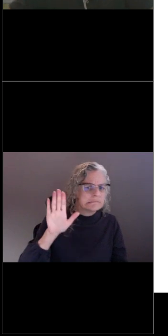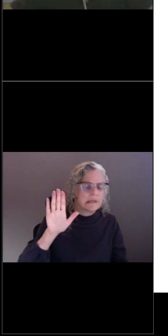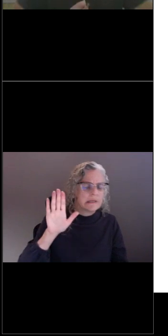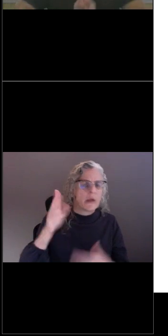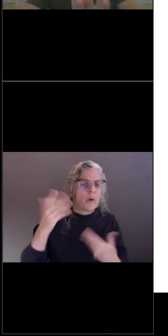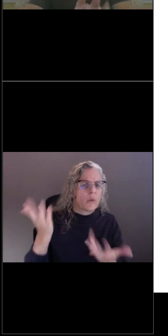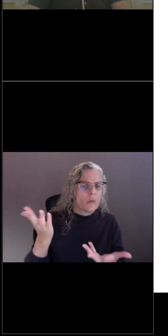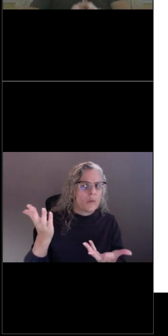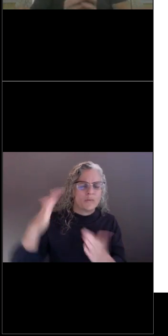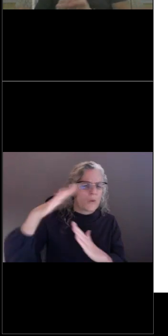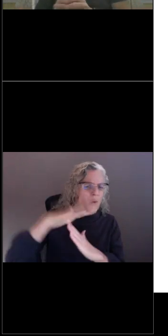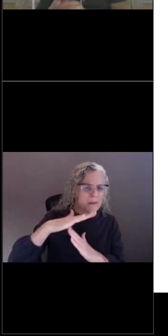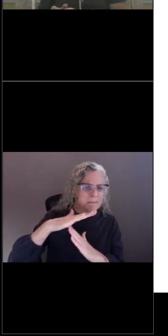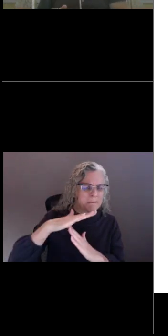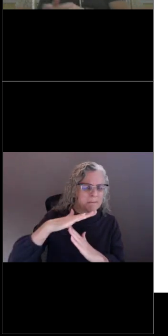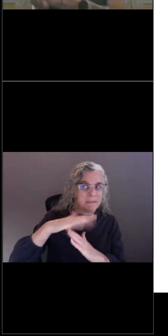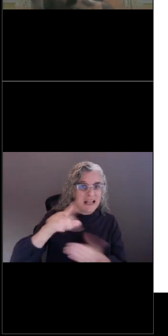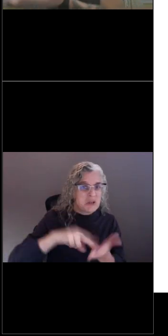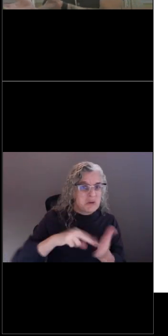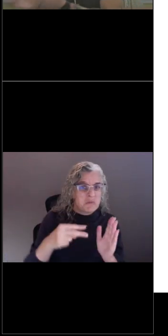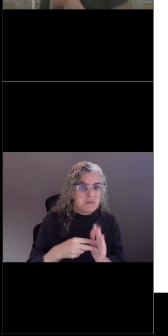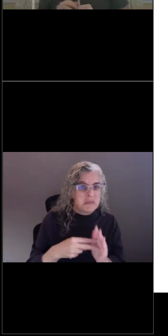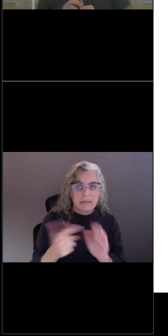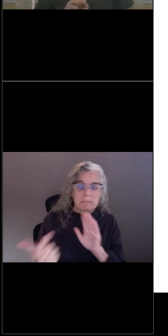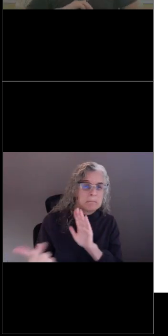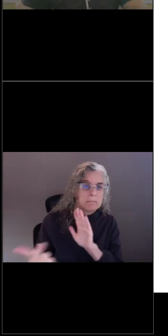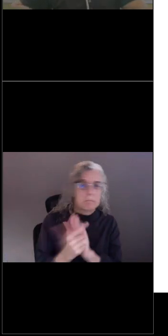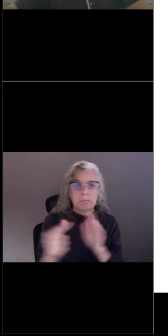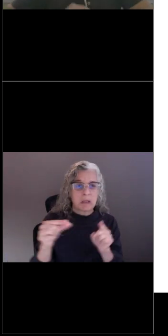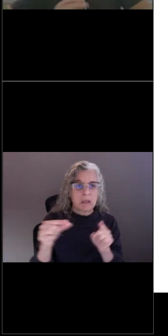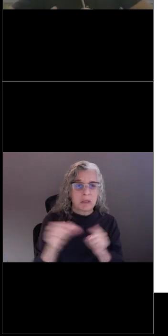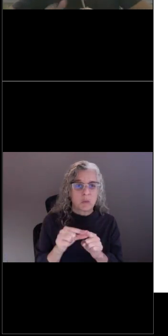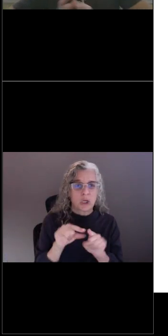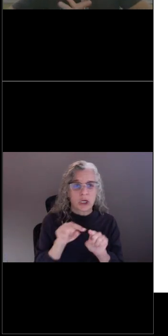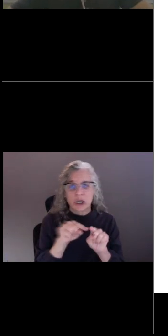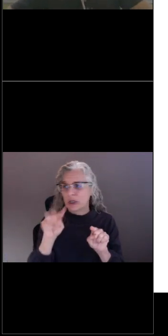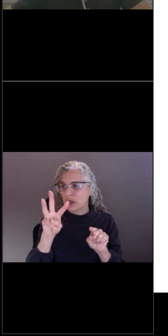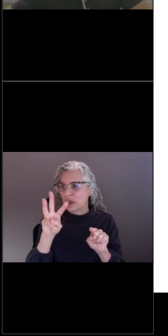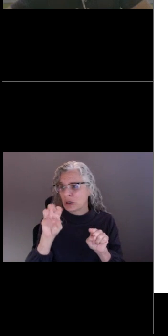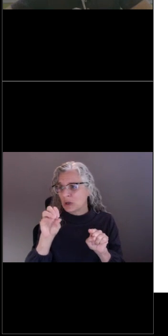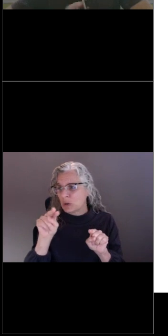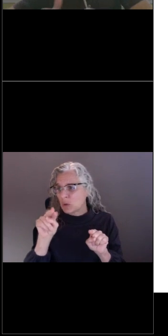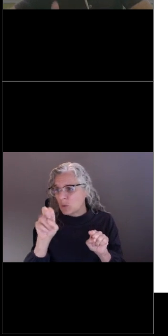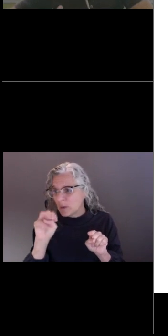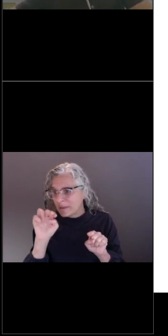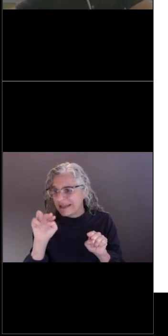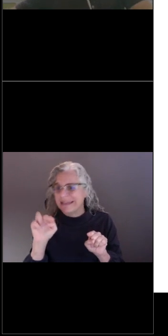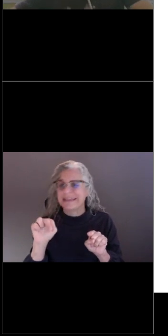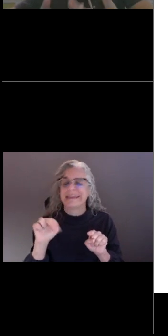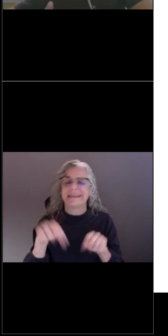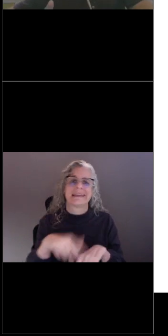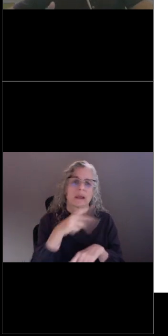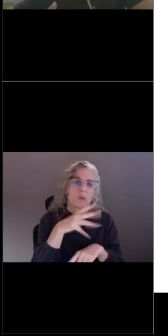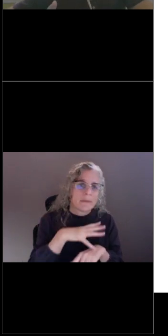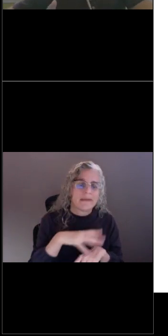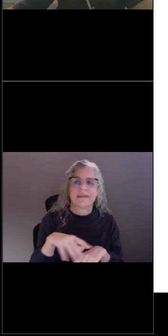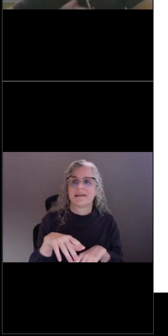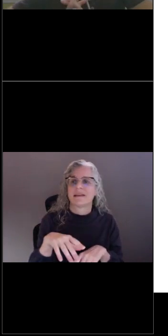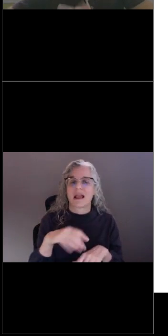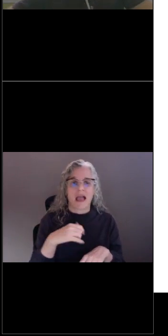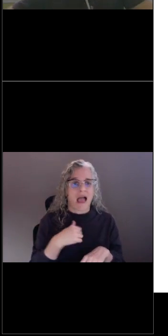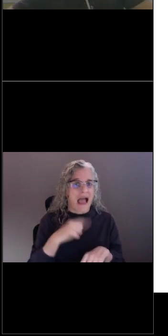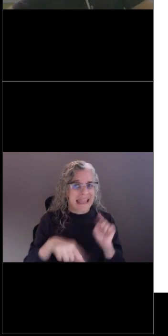wait a minute, are you saying that I can't say whatever, the things that I've suggested replacing? Like, for example, are you saying that I can't